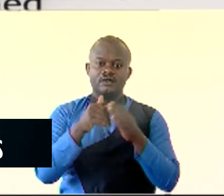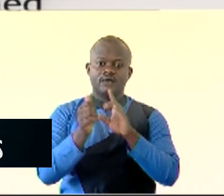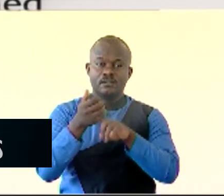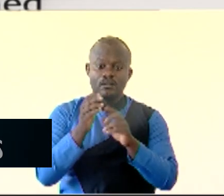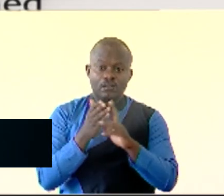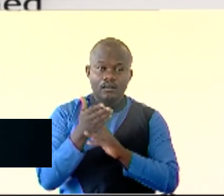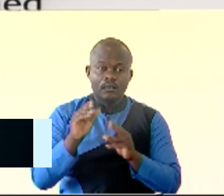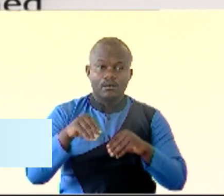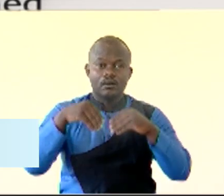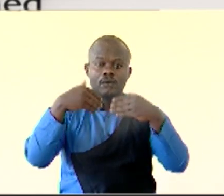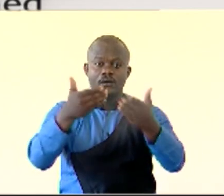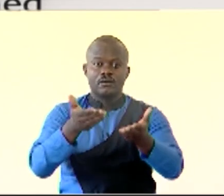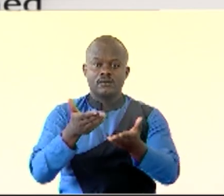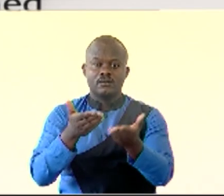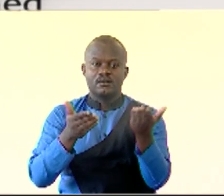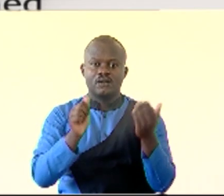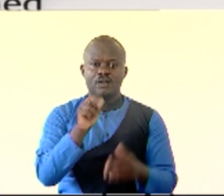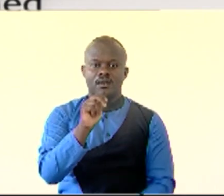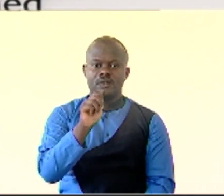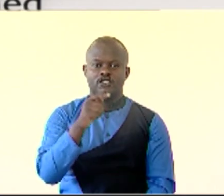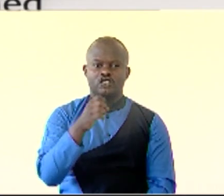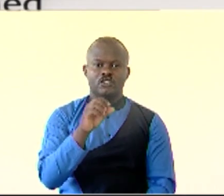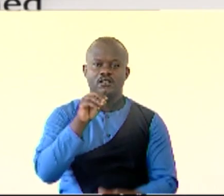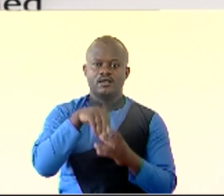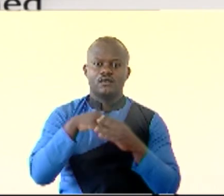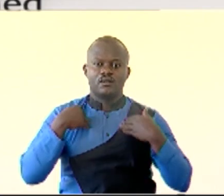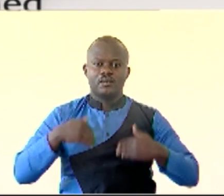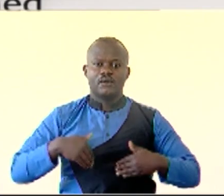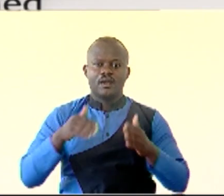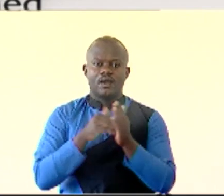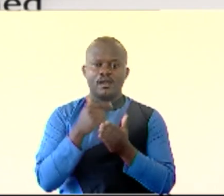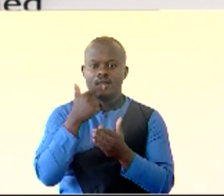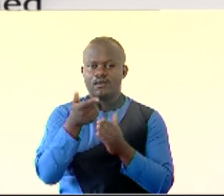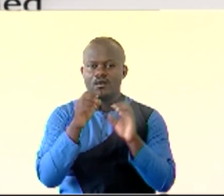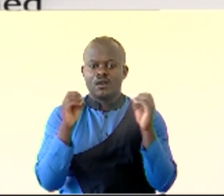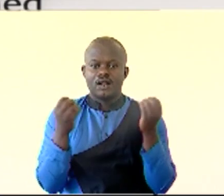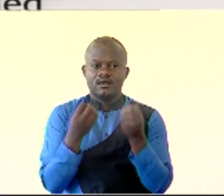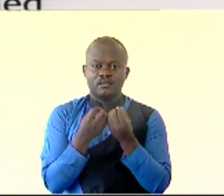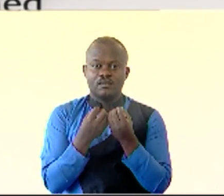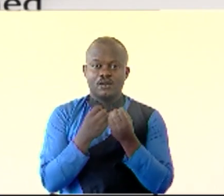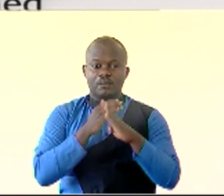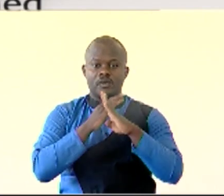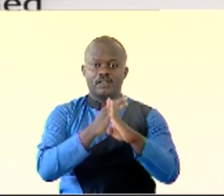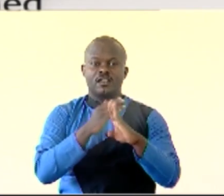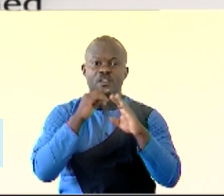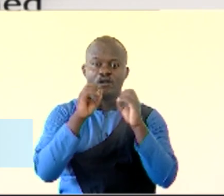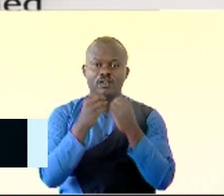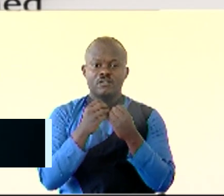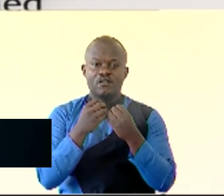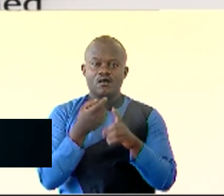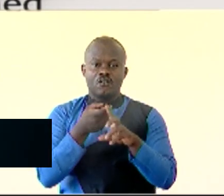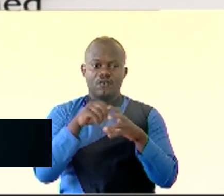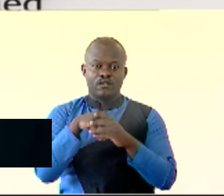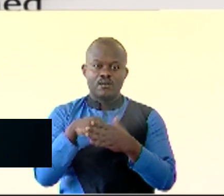introducing antigens into the body of an organism to protect against from disease. That is to say, when you